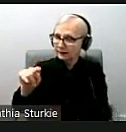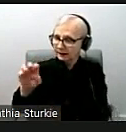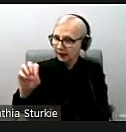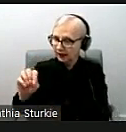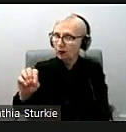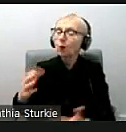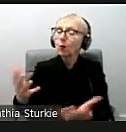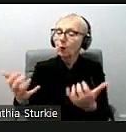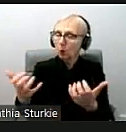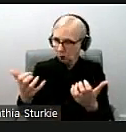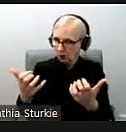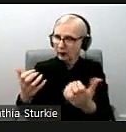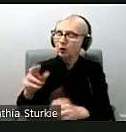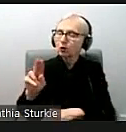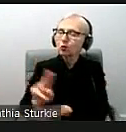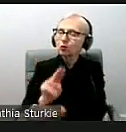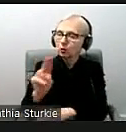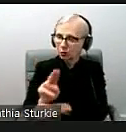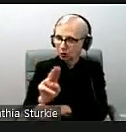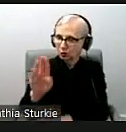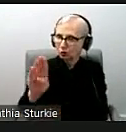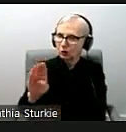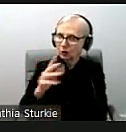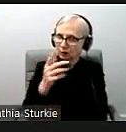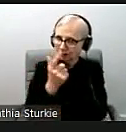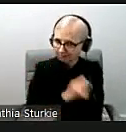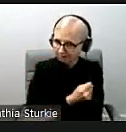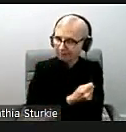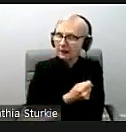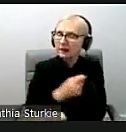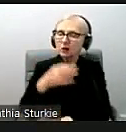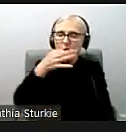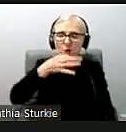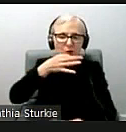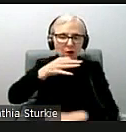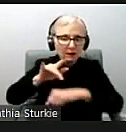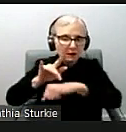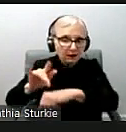booster the moment it becomes available, and we're going to do all that we can to help them get there.